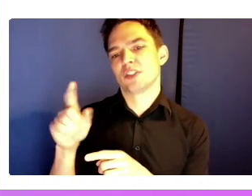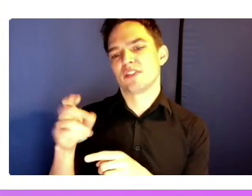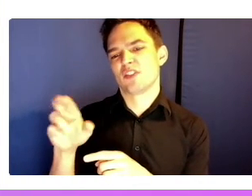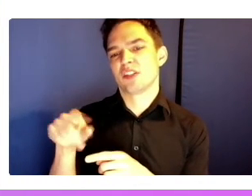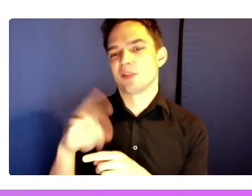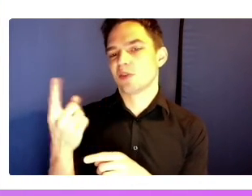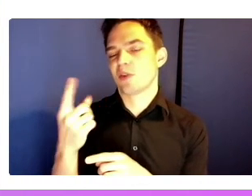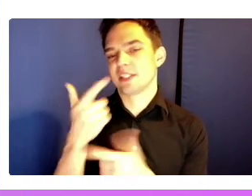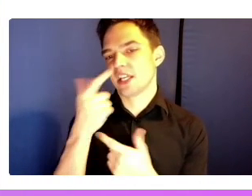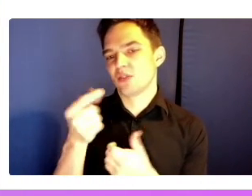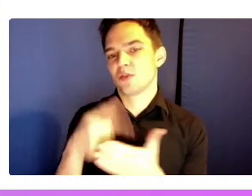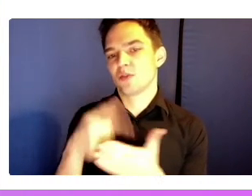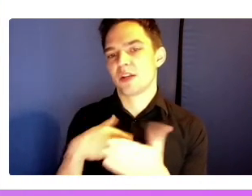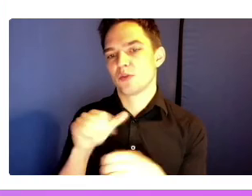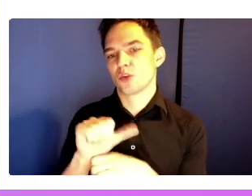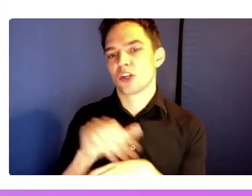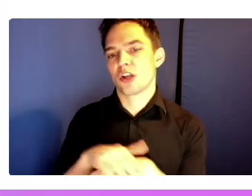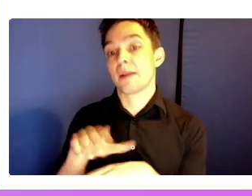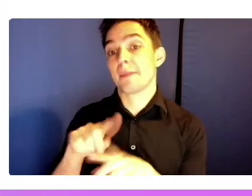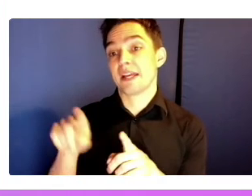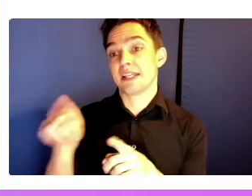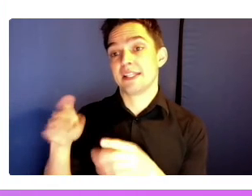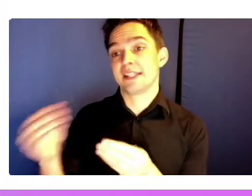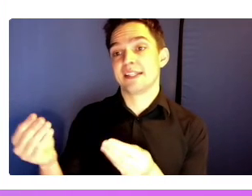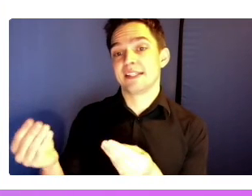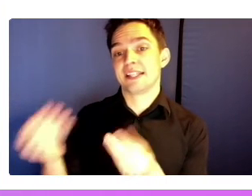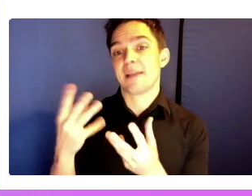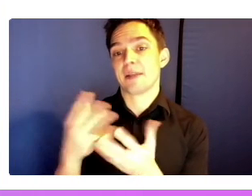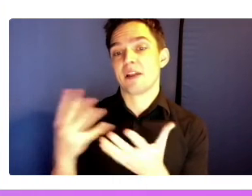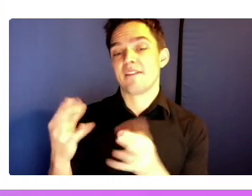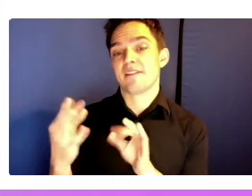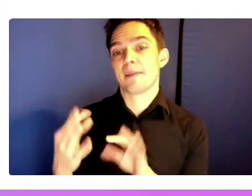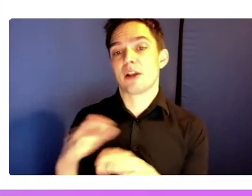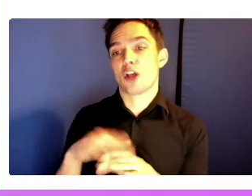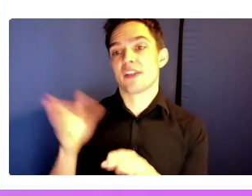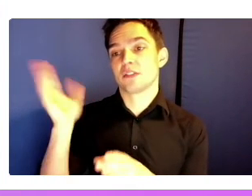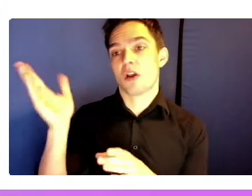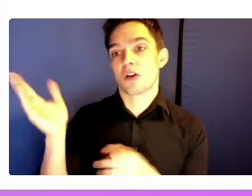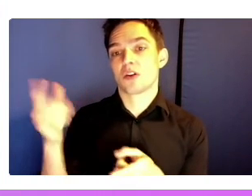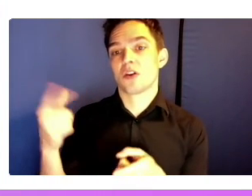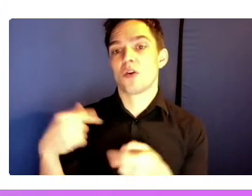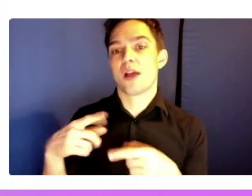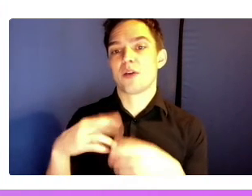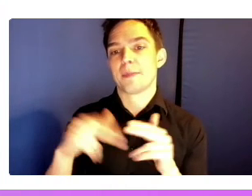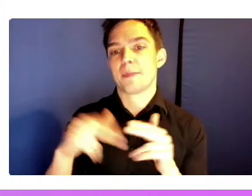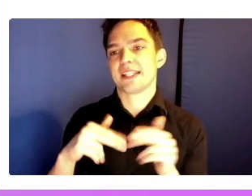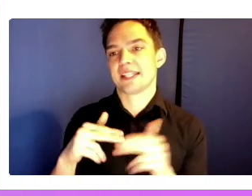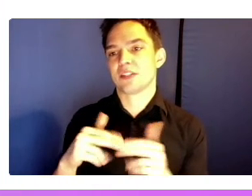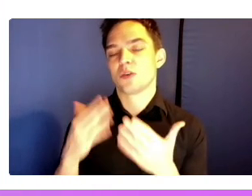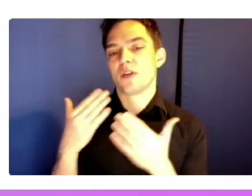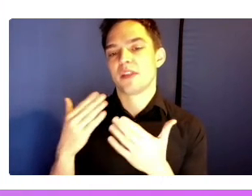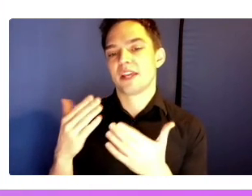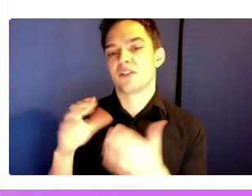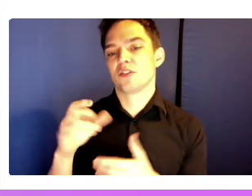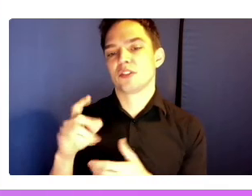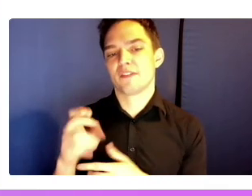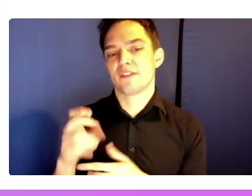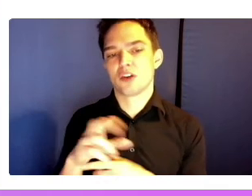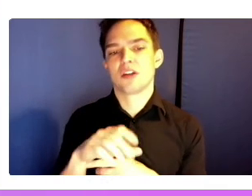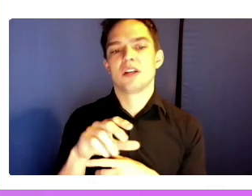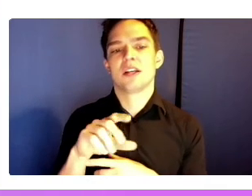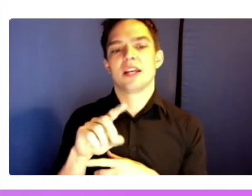always interested in what I was working on, but he gave me feedback on this talk as I was kind of building it out. So thank you, Christopher. Thank you,